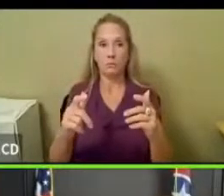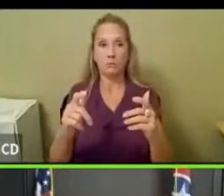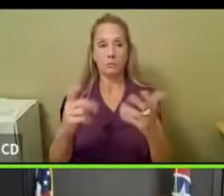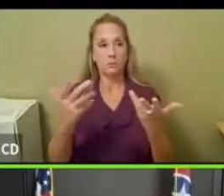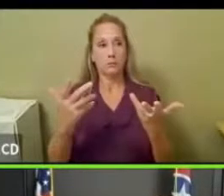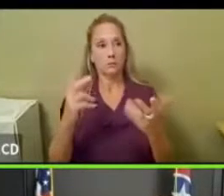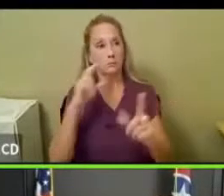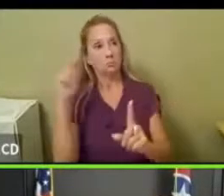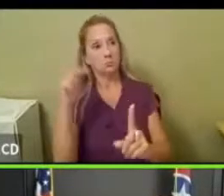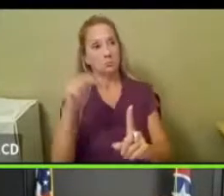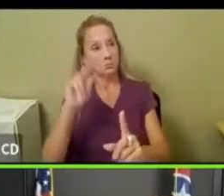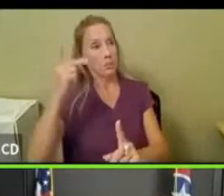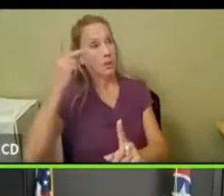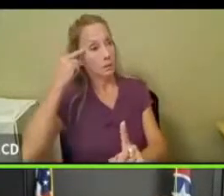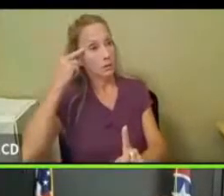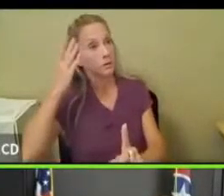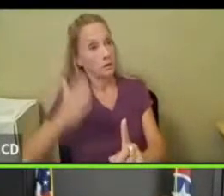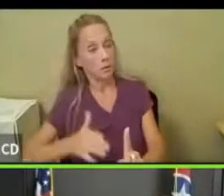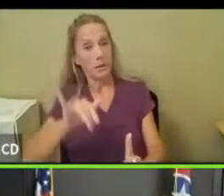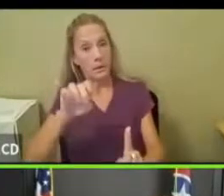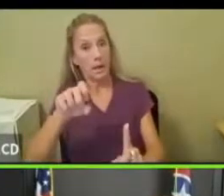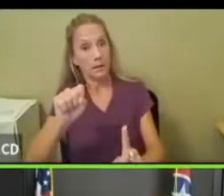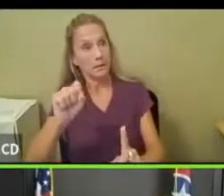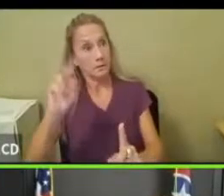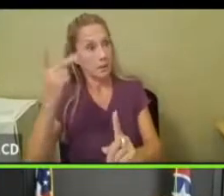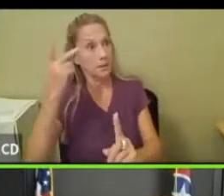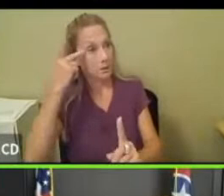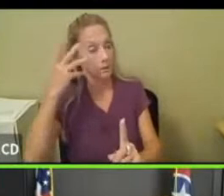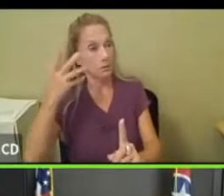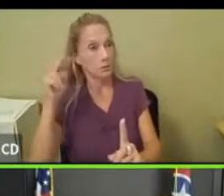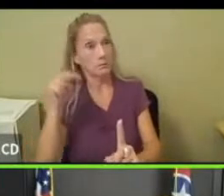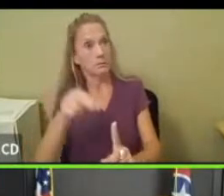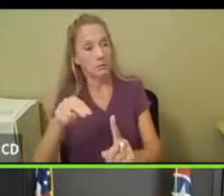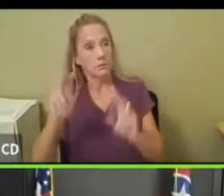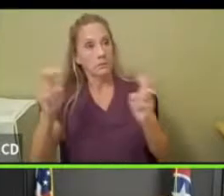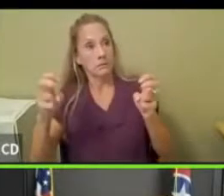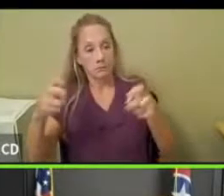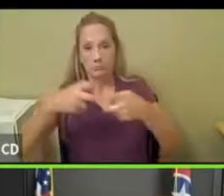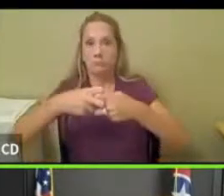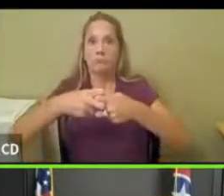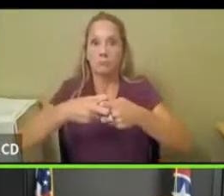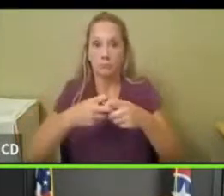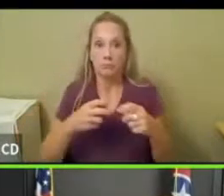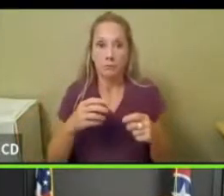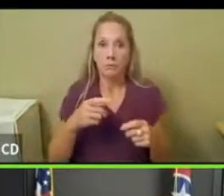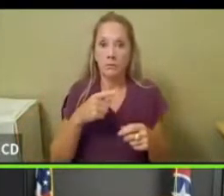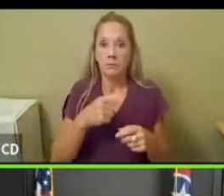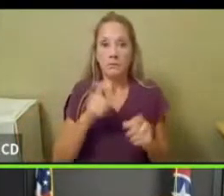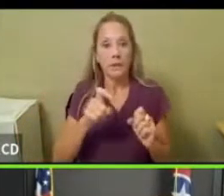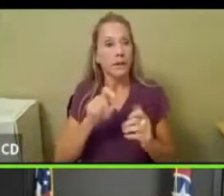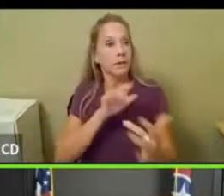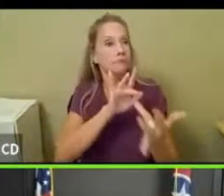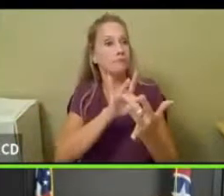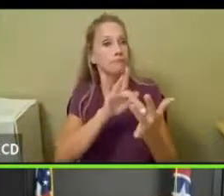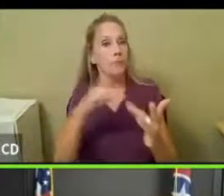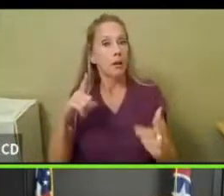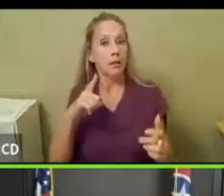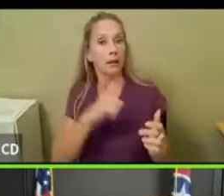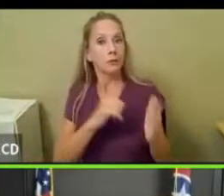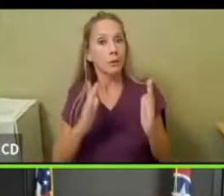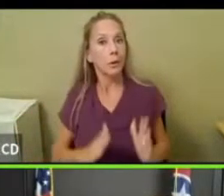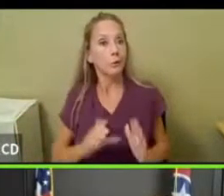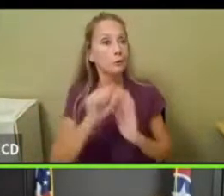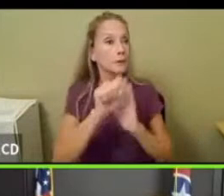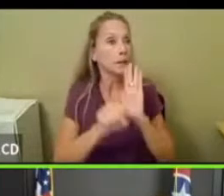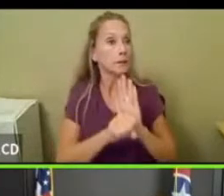and that's an issue that folks really need to talk with their state representatives